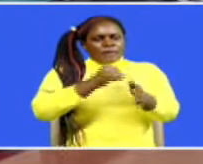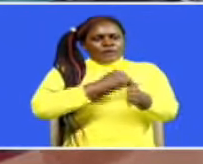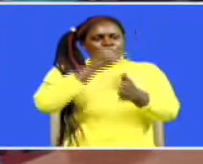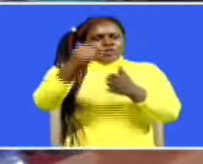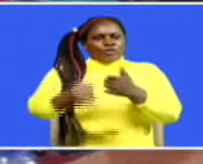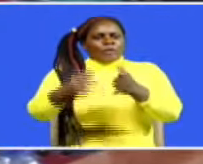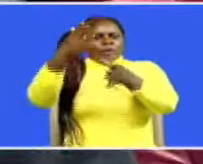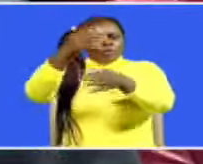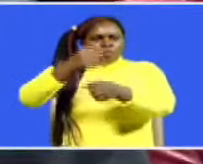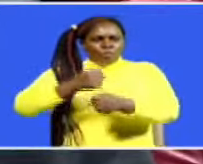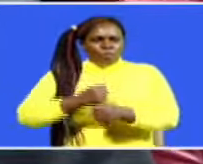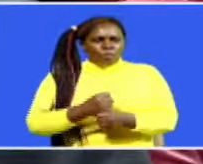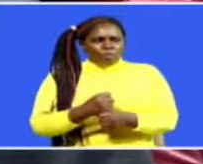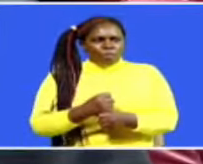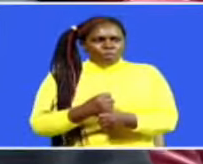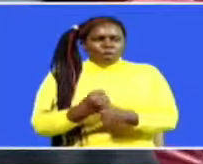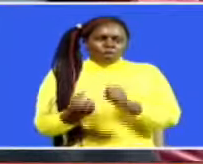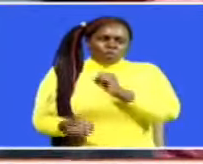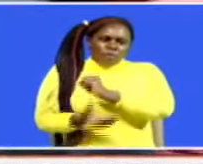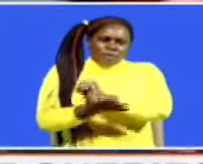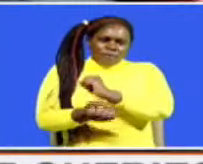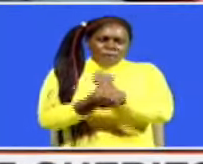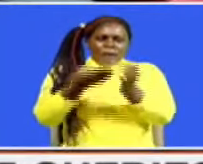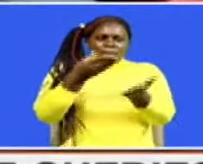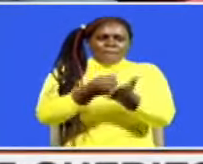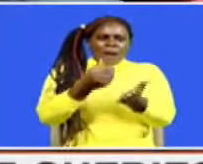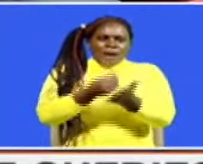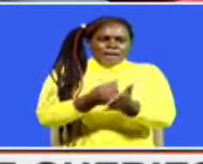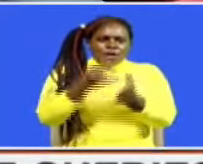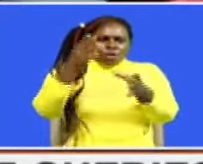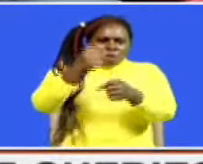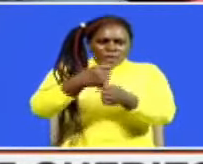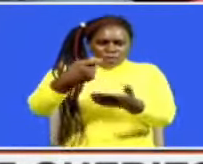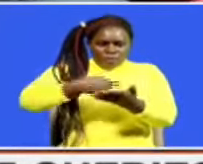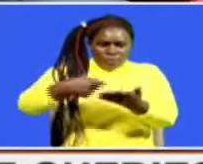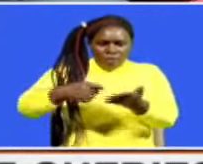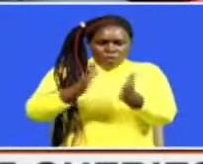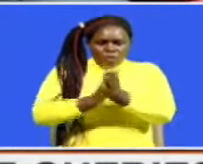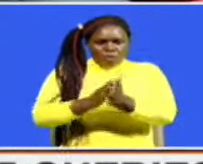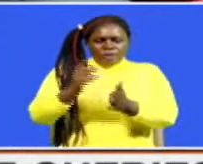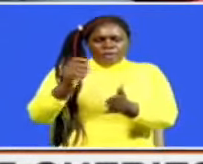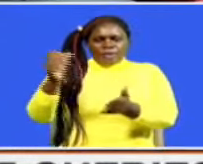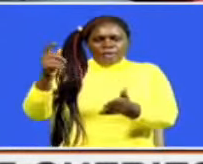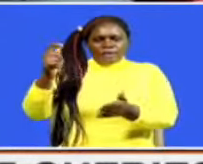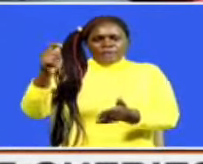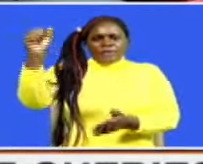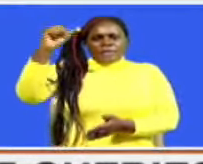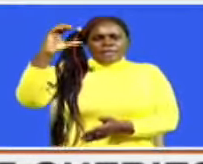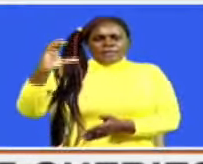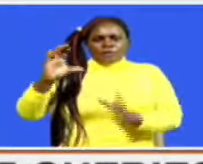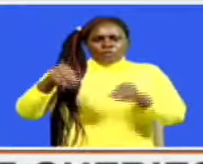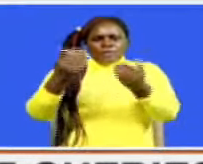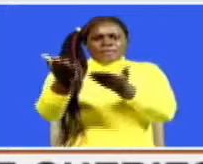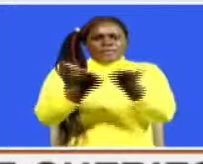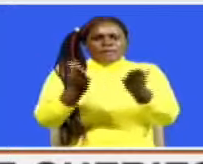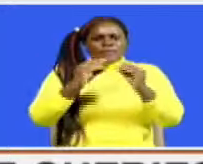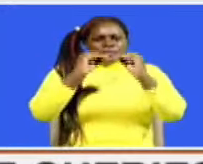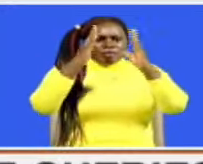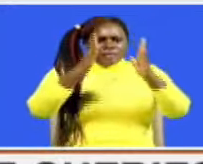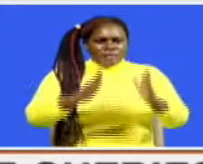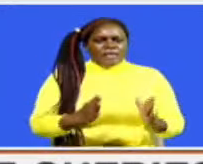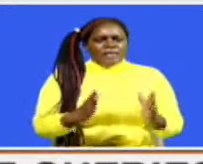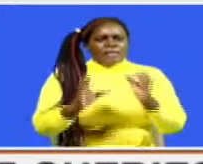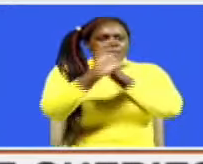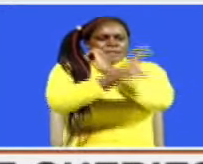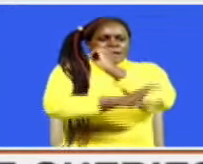Insurance Brokers Limited to account for billions of shillings the company signed with the teachers' employer to offer services to teachers across